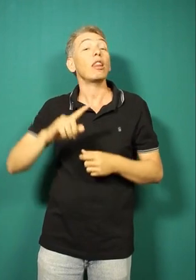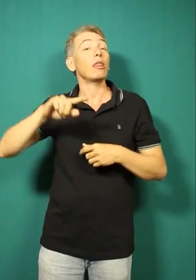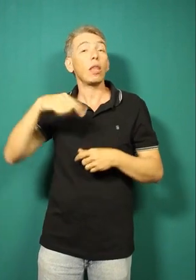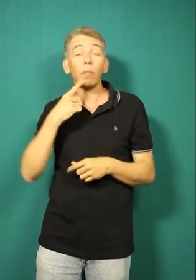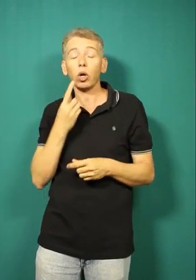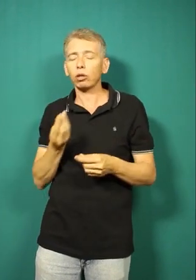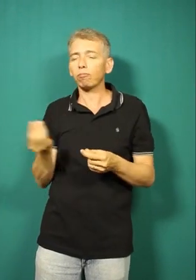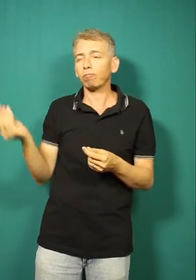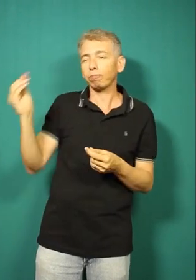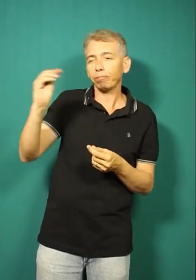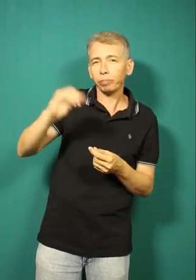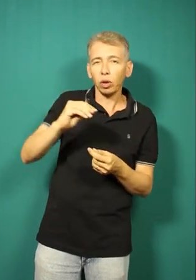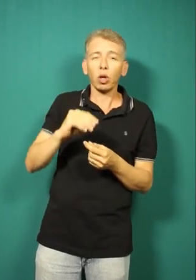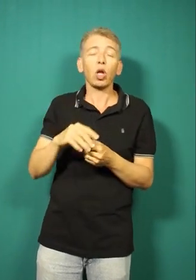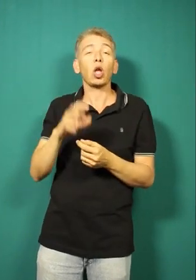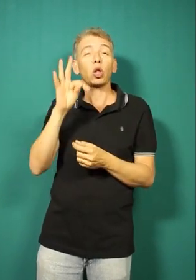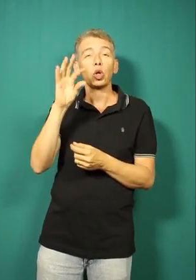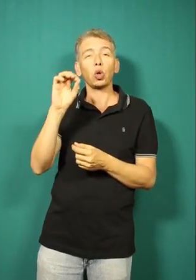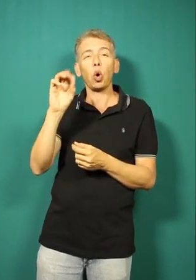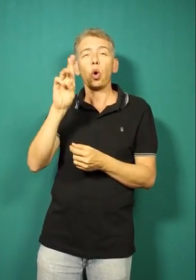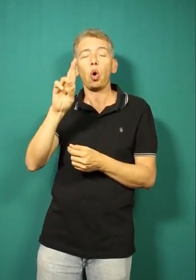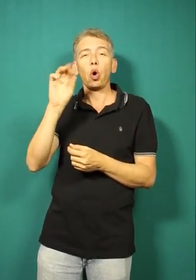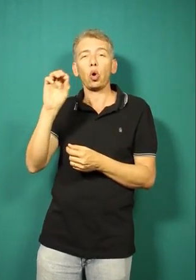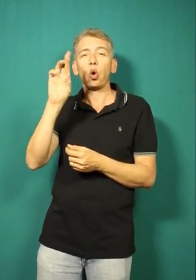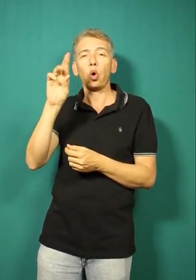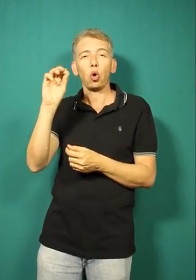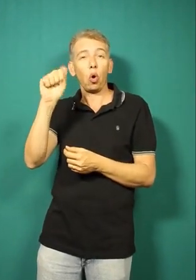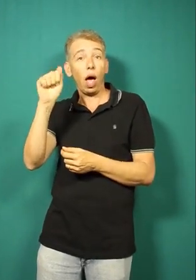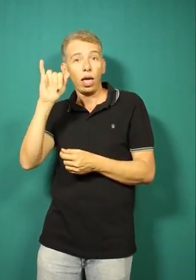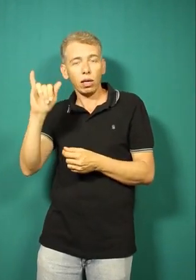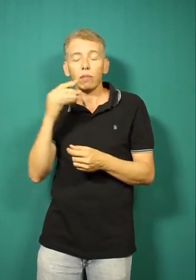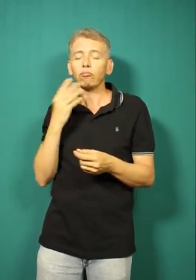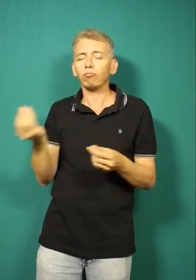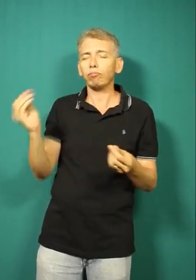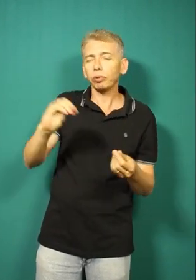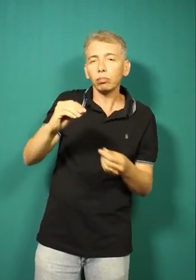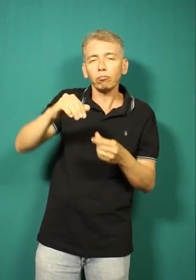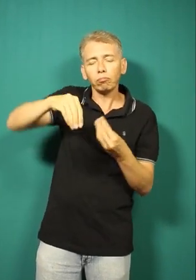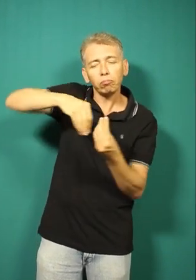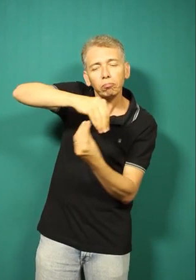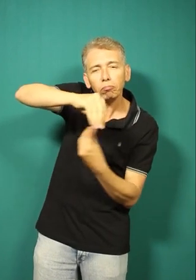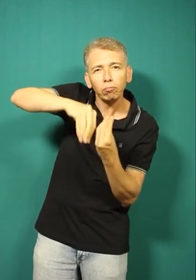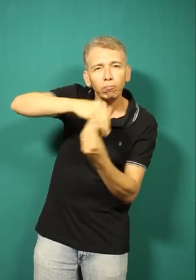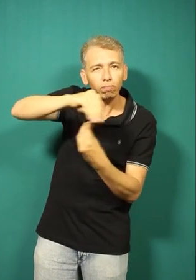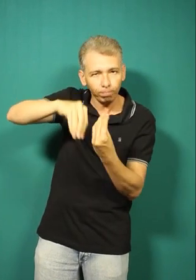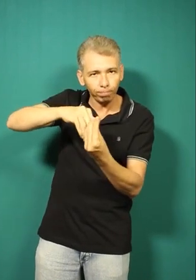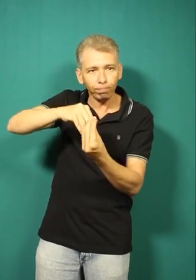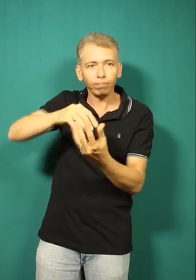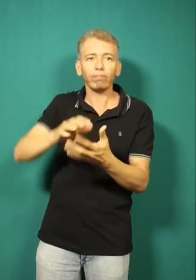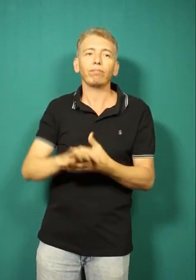Soon after, a suitable amount of strained Tororo Aoi mixture is added.